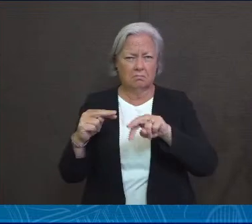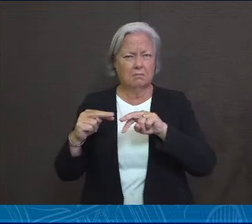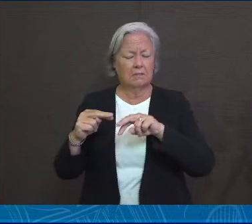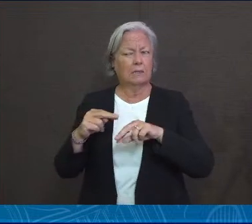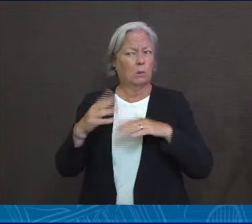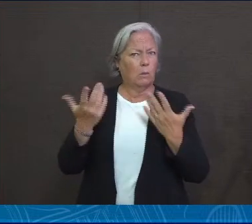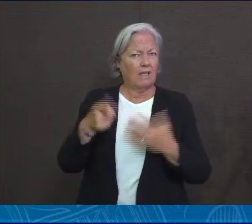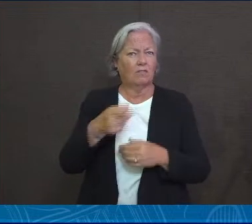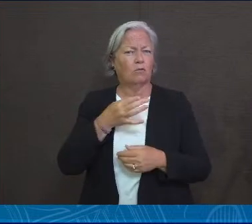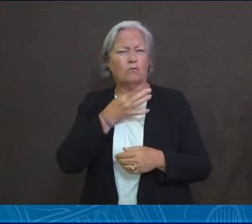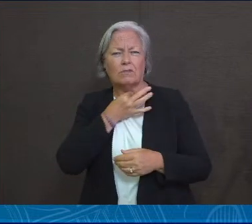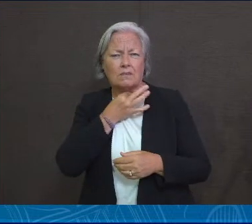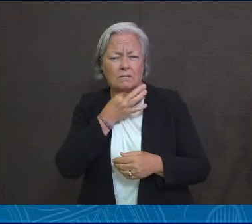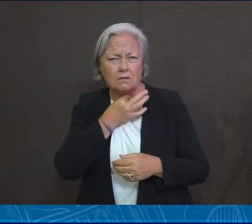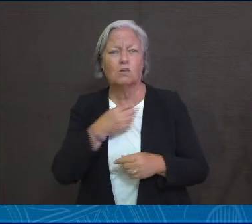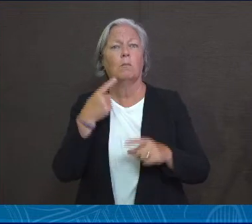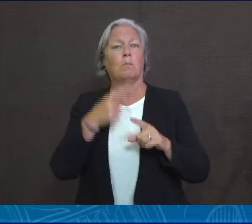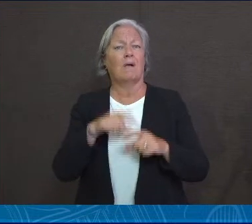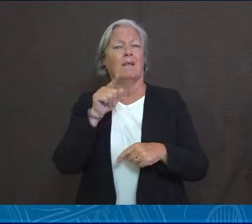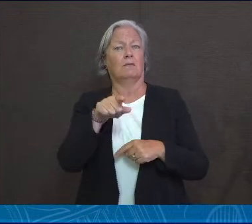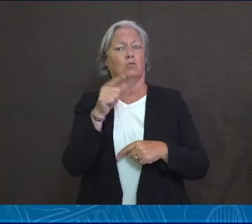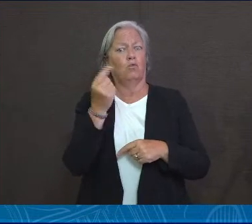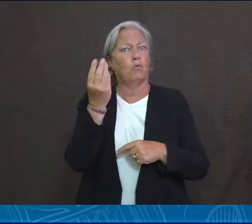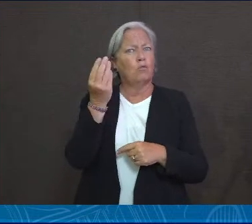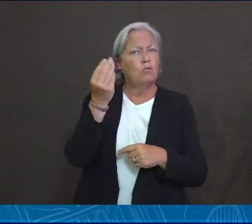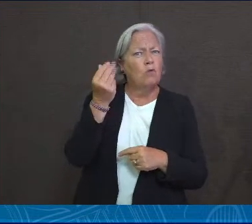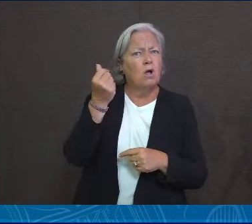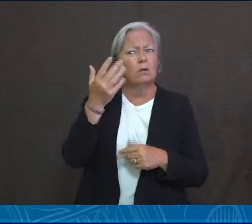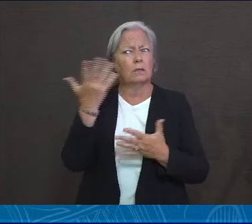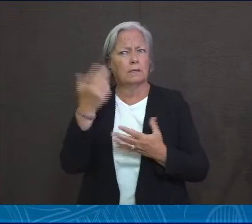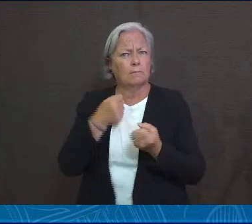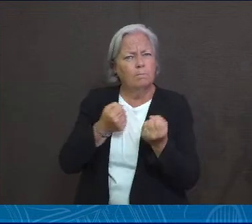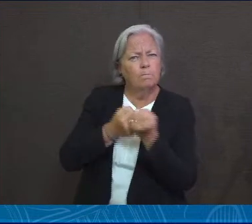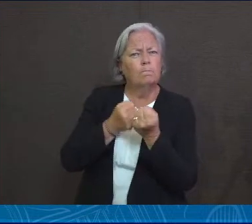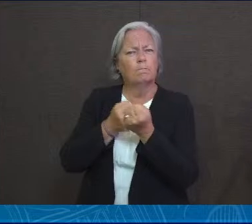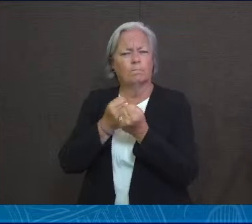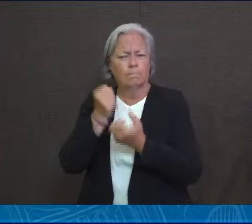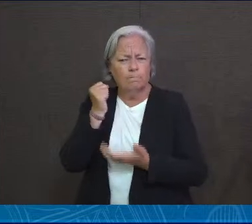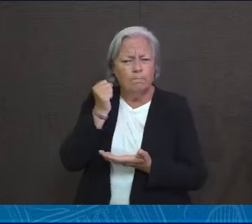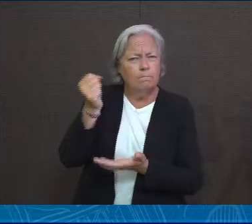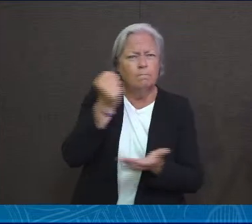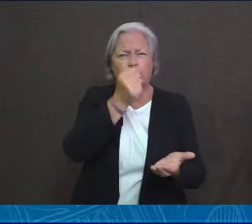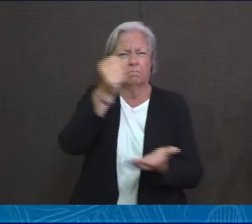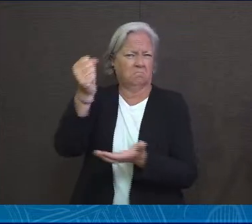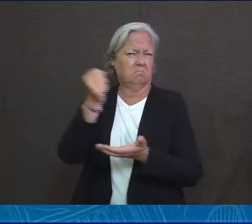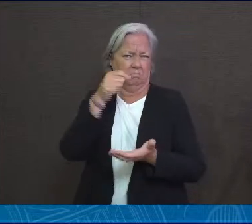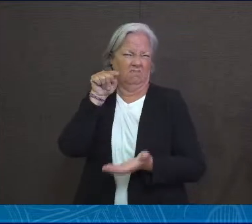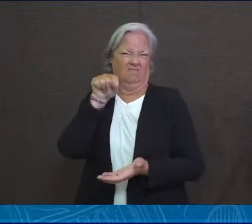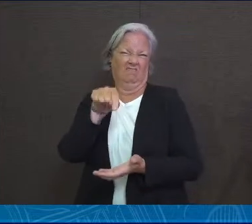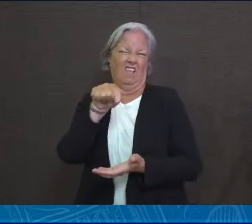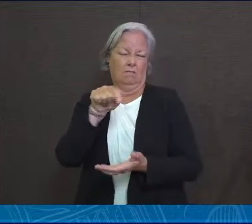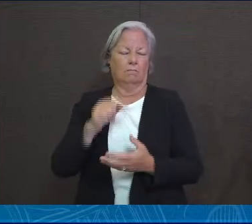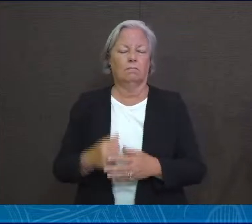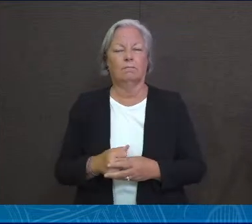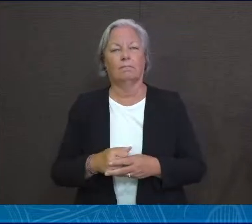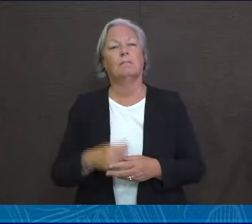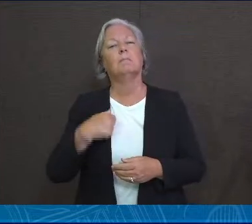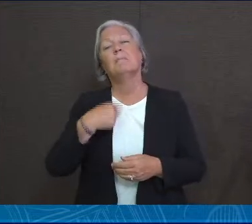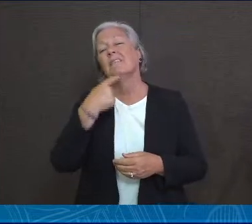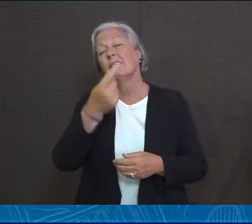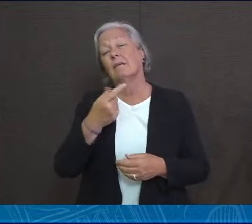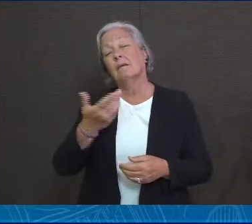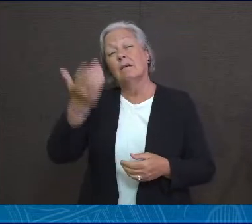as prioritizing investment in natural, green, and gray infrastructure. But as was mentioned previously, it's